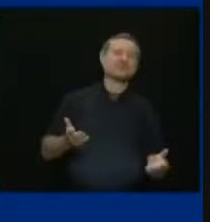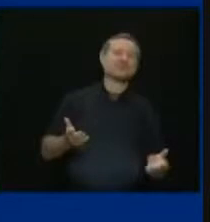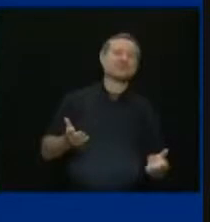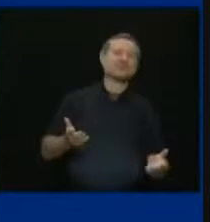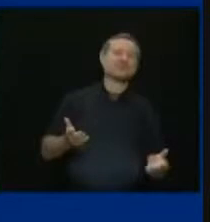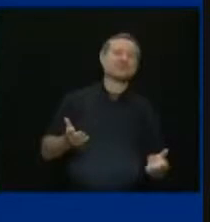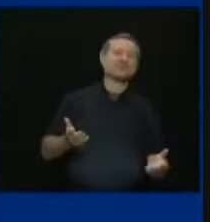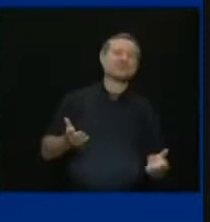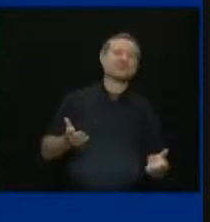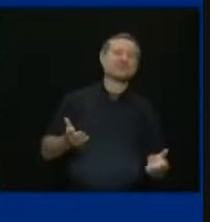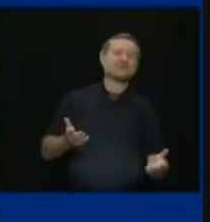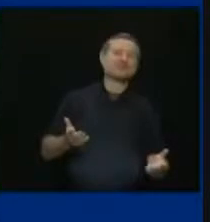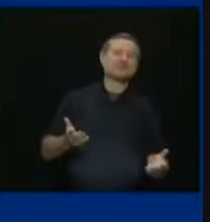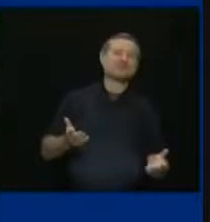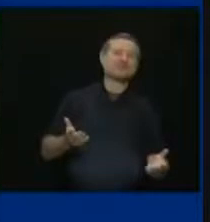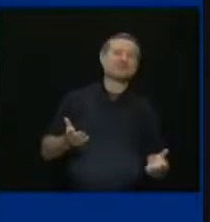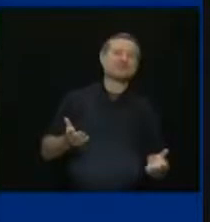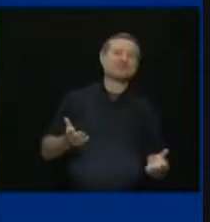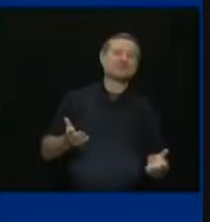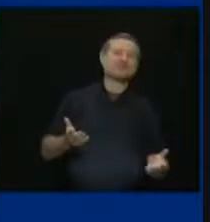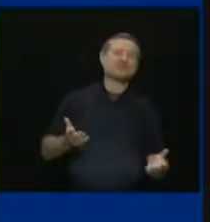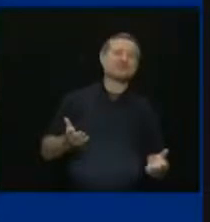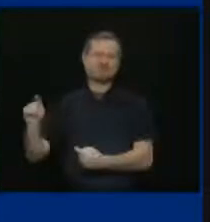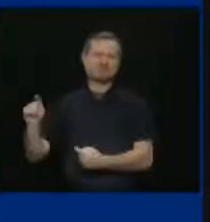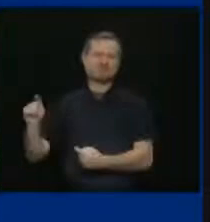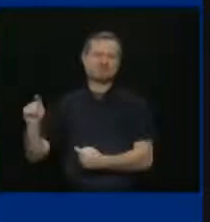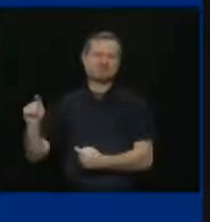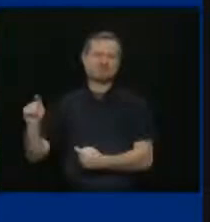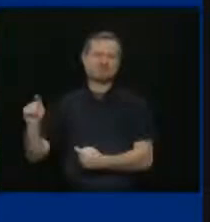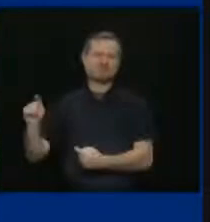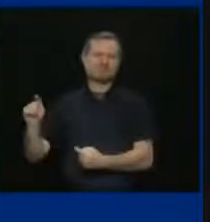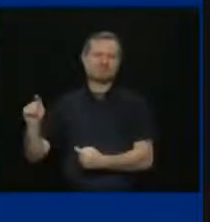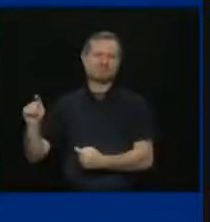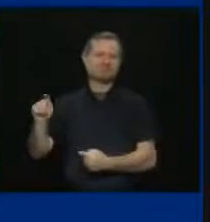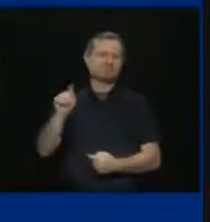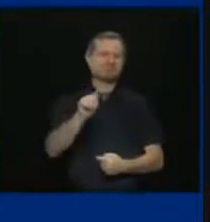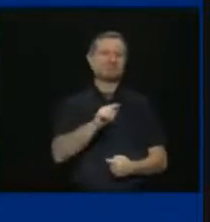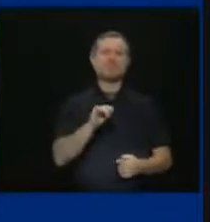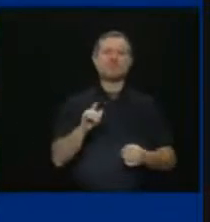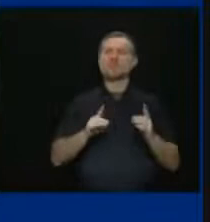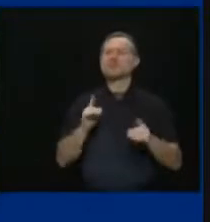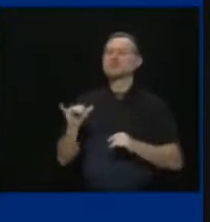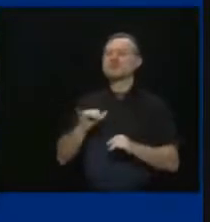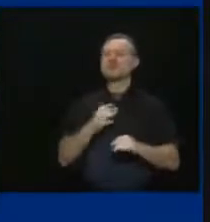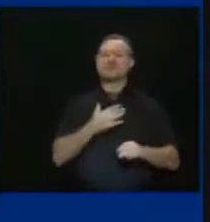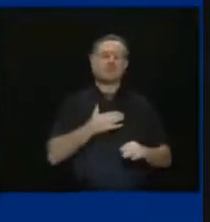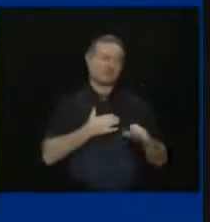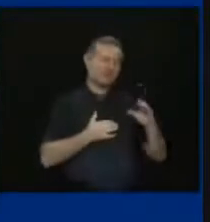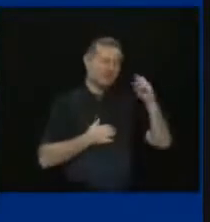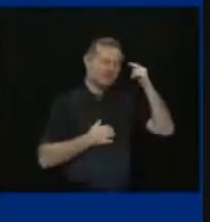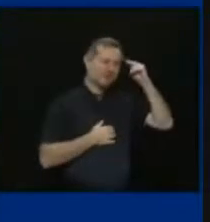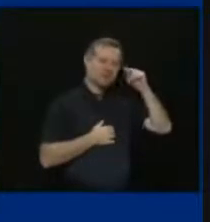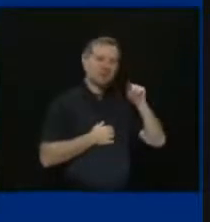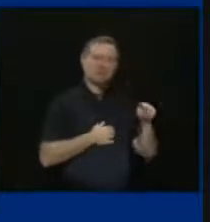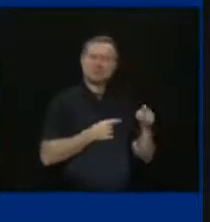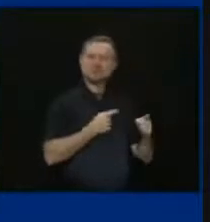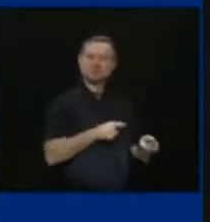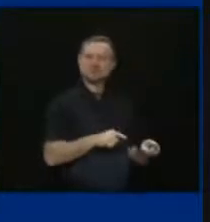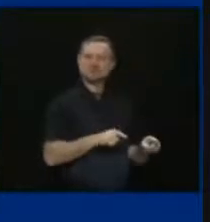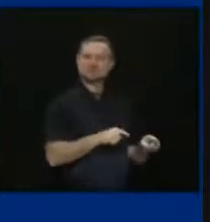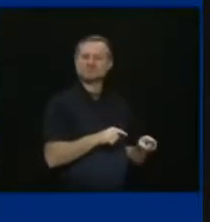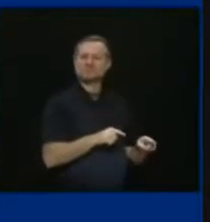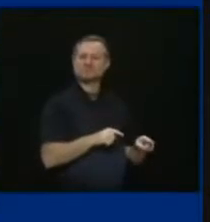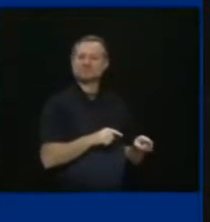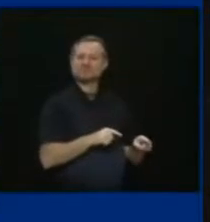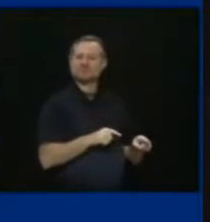back. Okay, I'm sorry. Hold on. Listen what she says. I don't want this to happen. Who fell into this place that no child